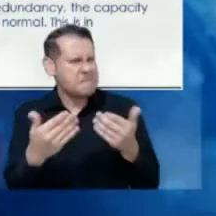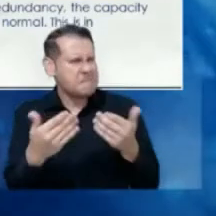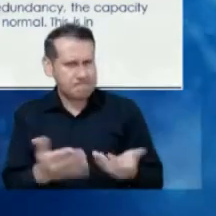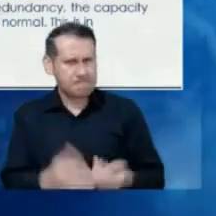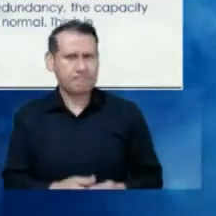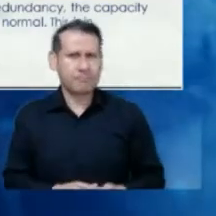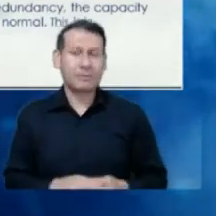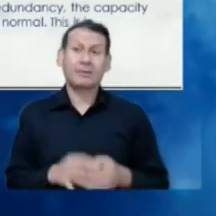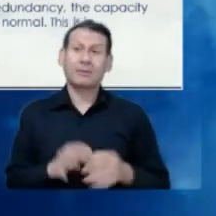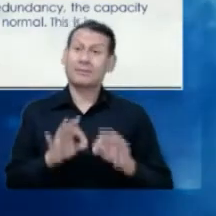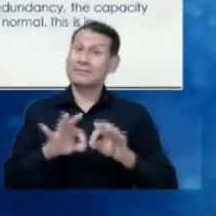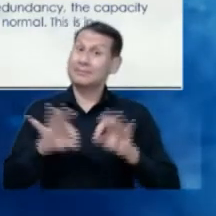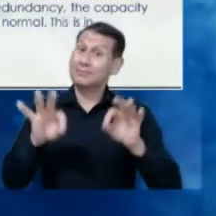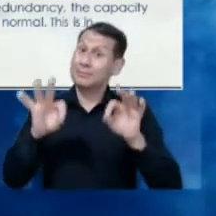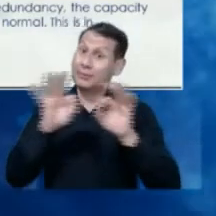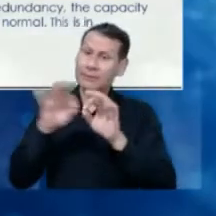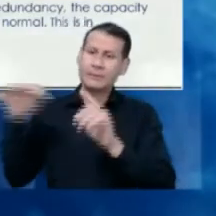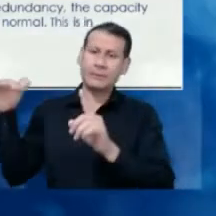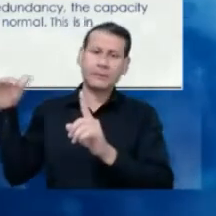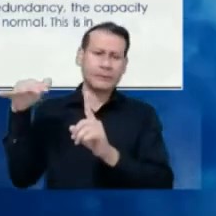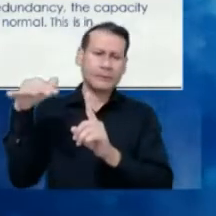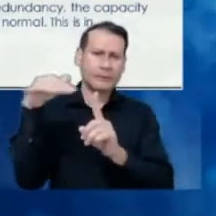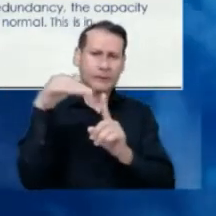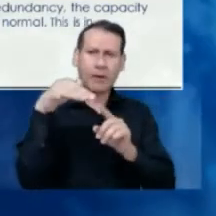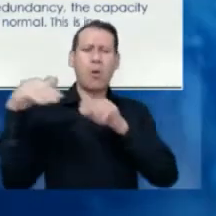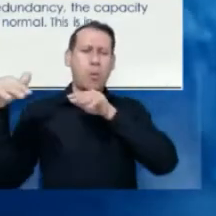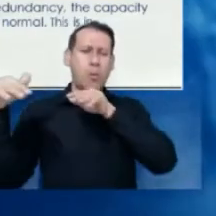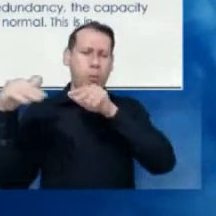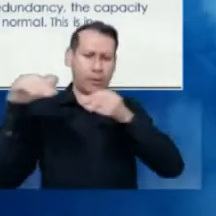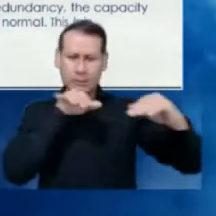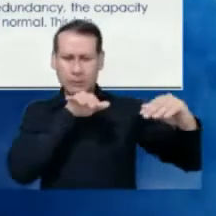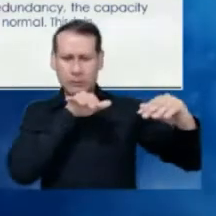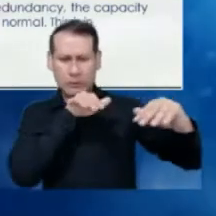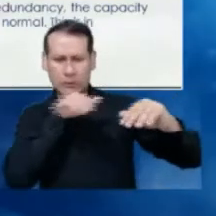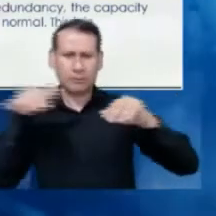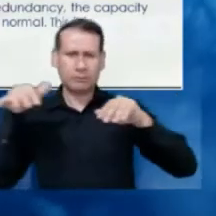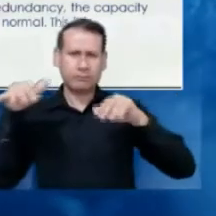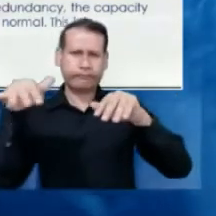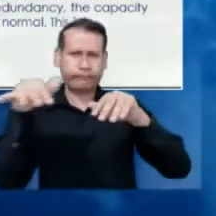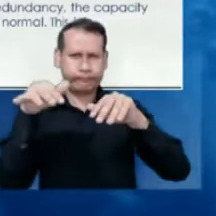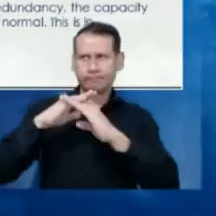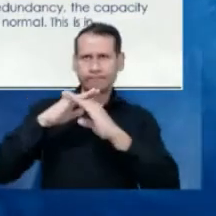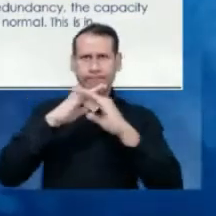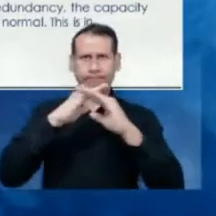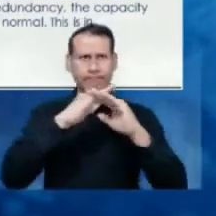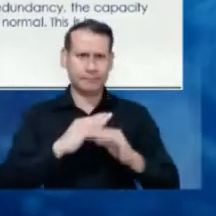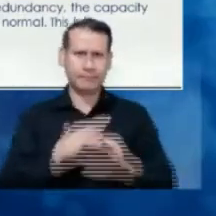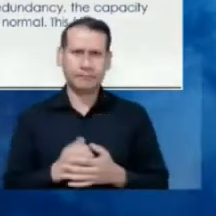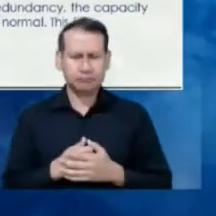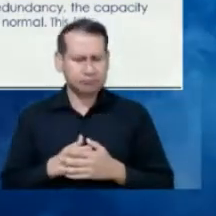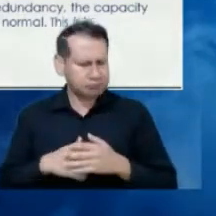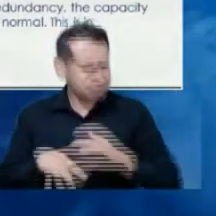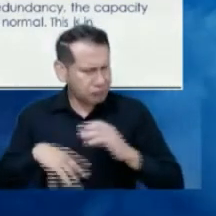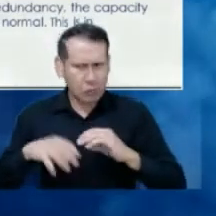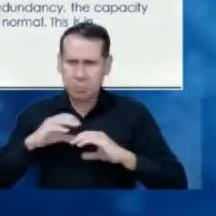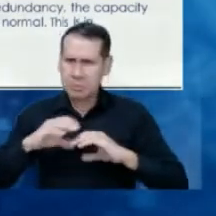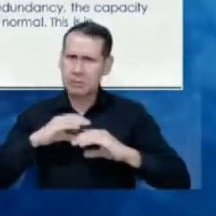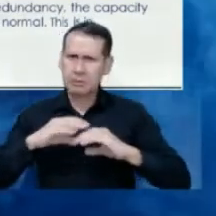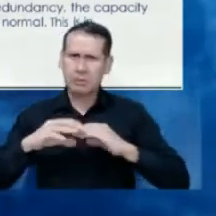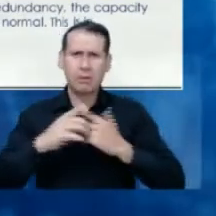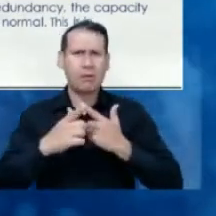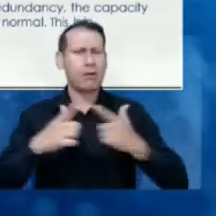Everybody is using frequencies, sometimes free frequencies, or sometimes you have new actors, new would have, are